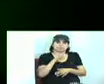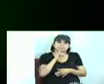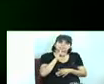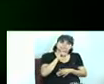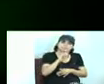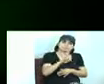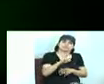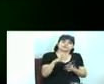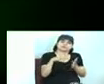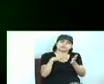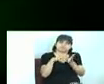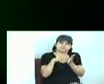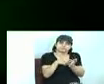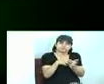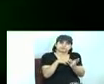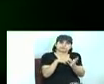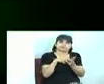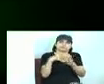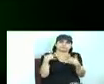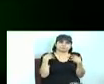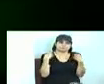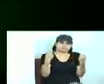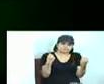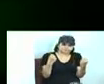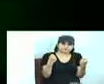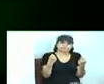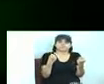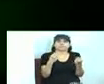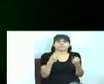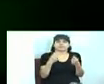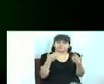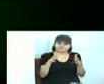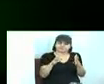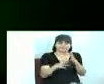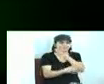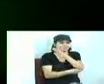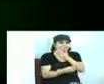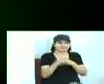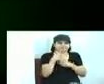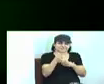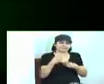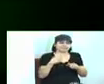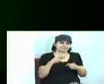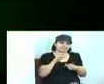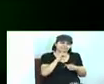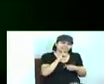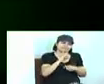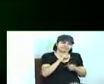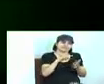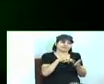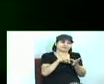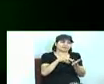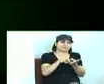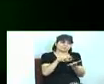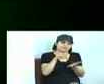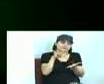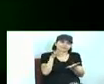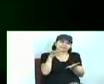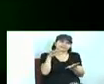say, I am strong. Let the poor say, I